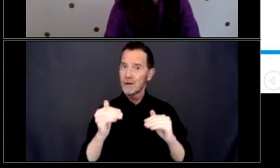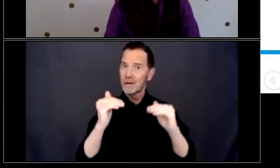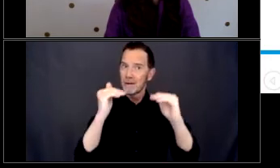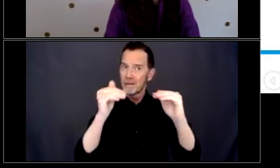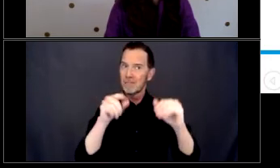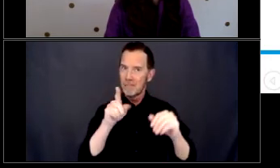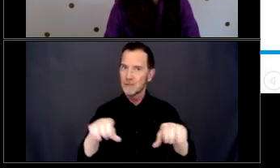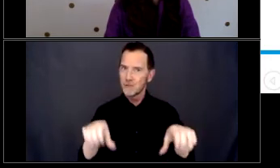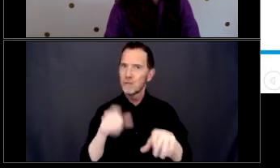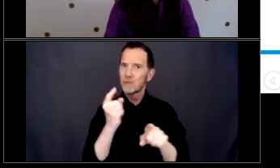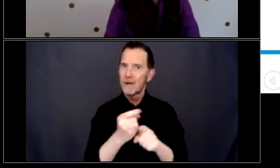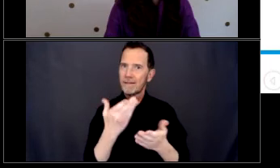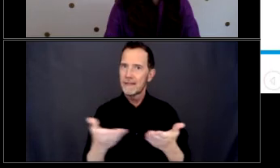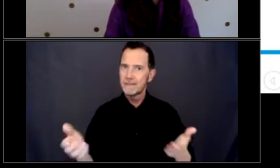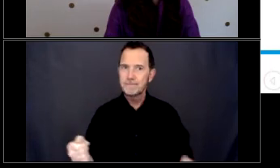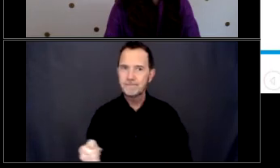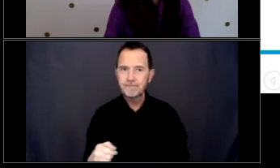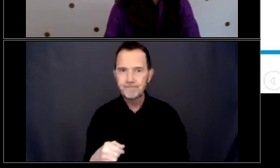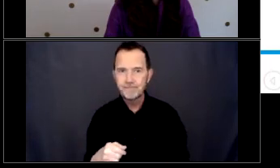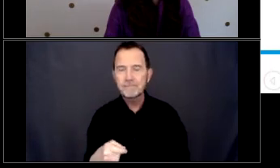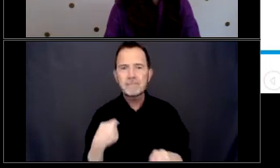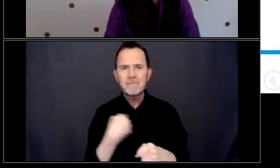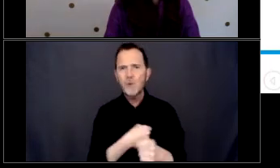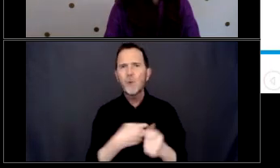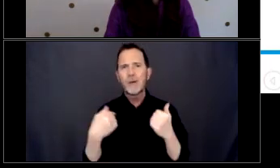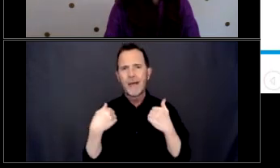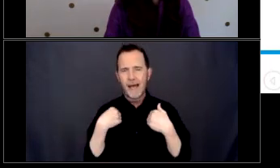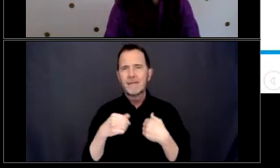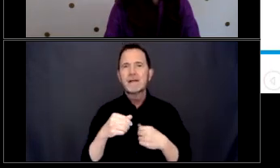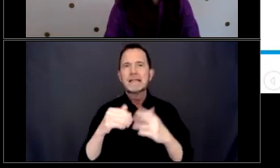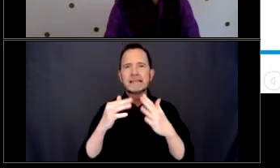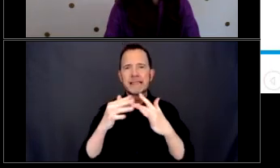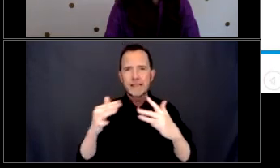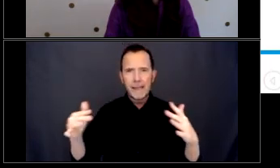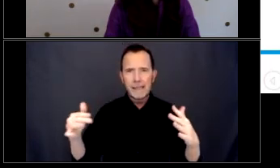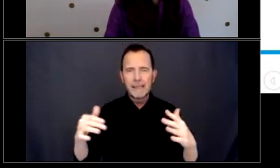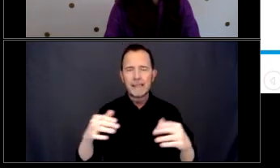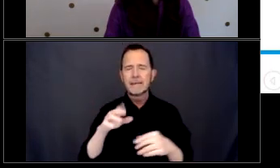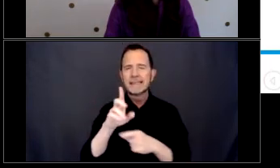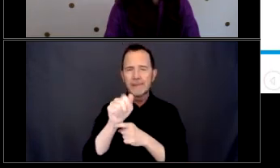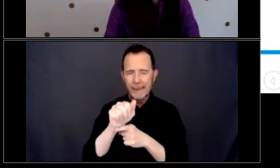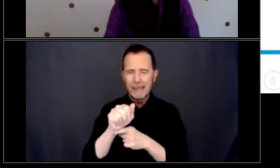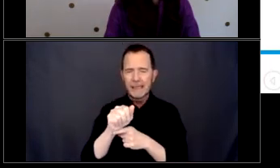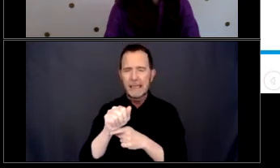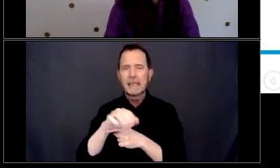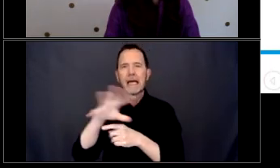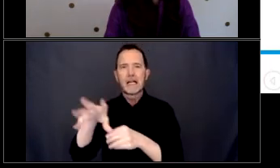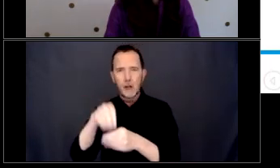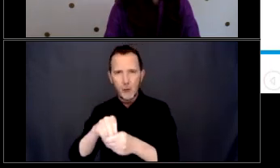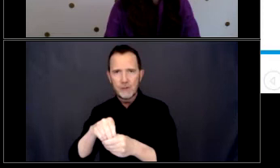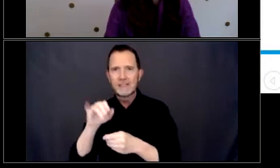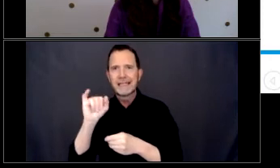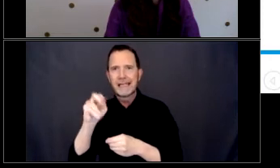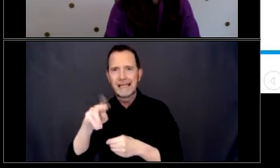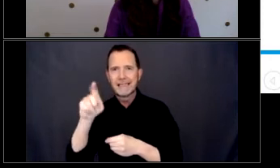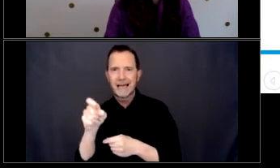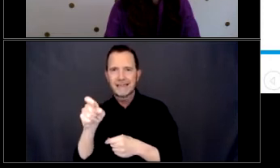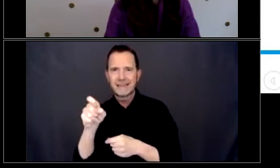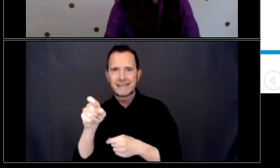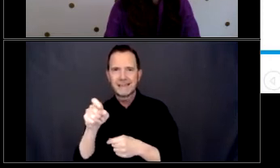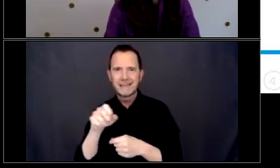Inclusion Index, DEI, right? It's fantastic. And it's something that helps us,